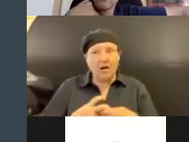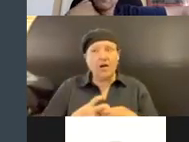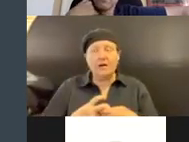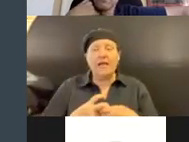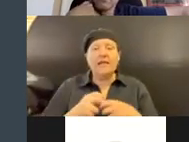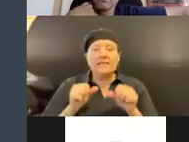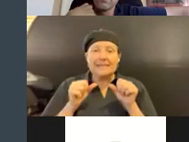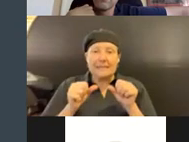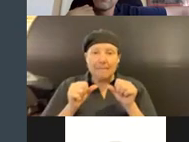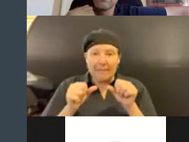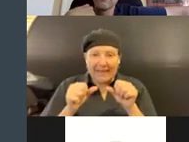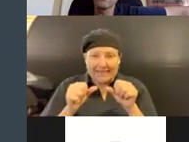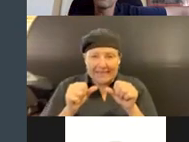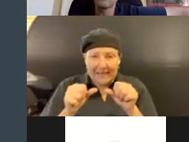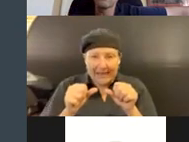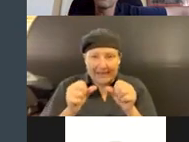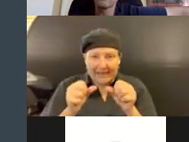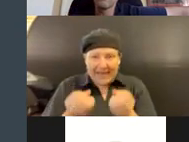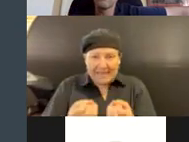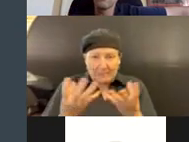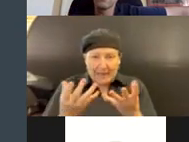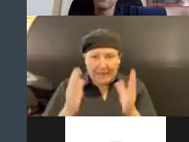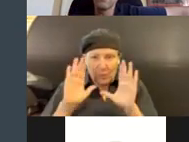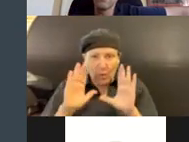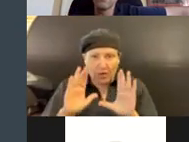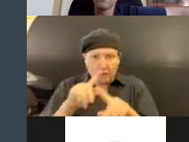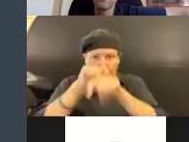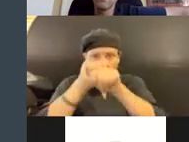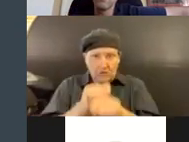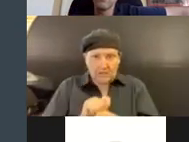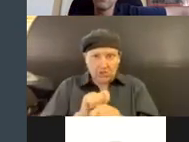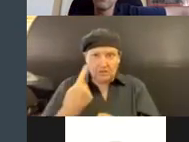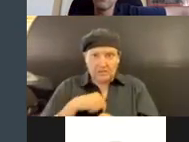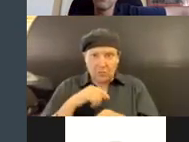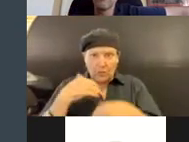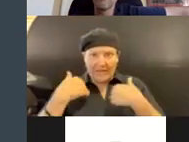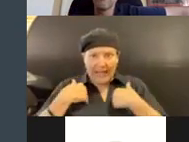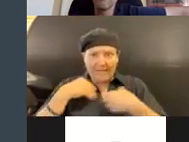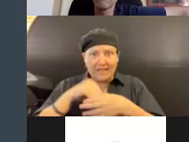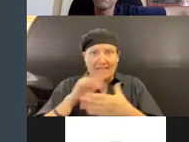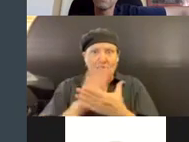maintain and continue as many wonderful traditions that we have in the school through our